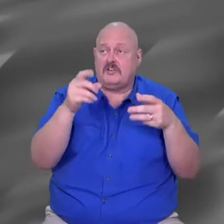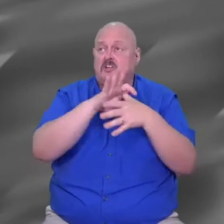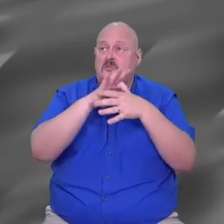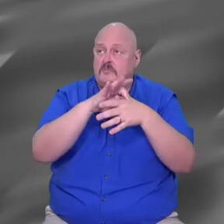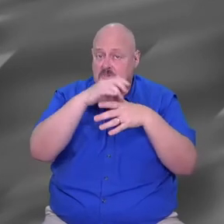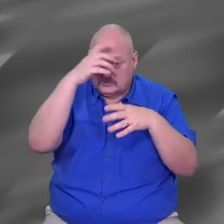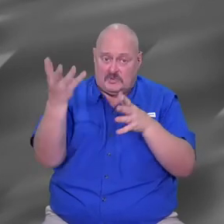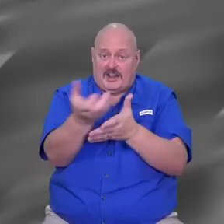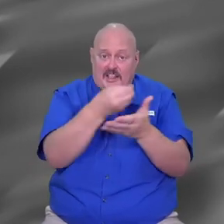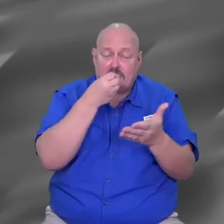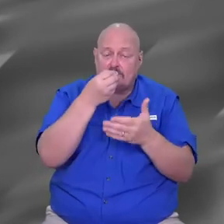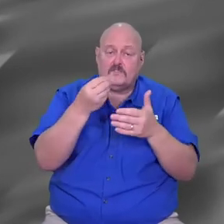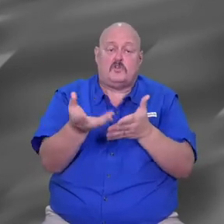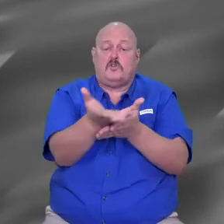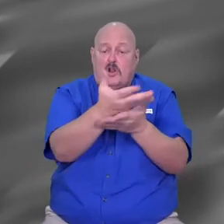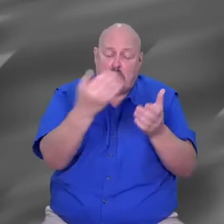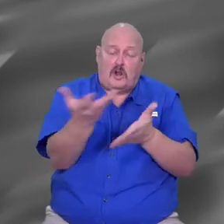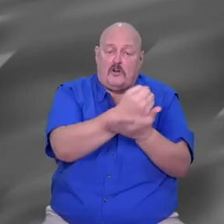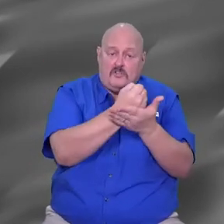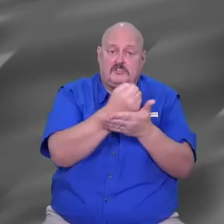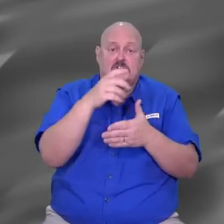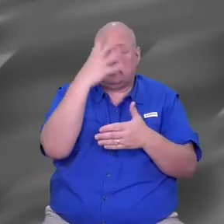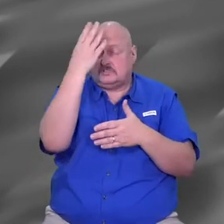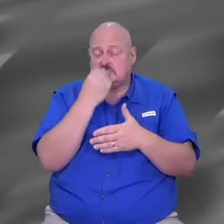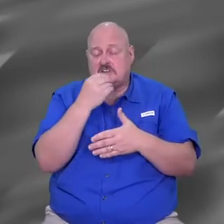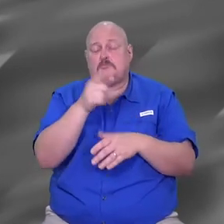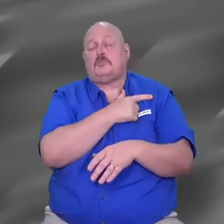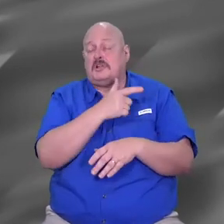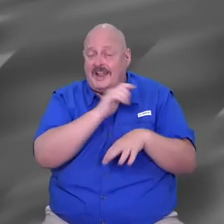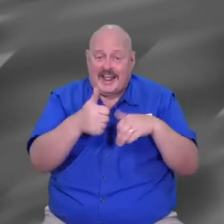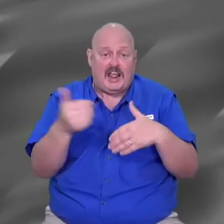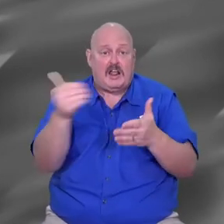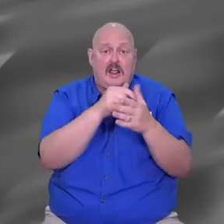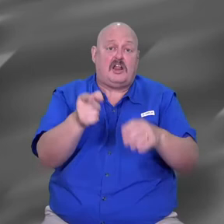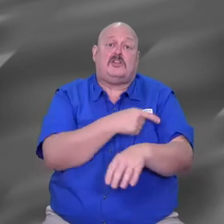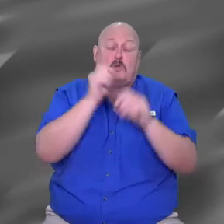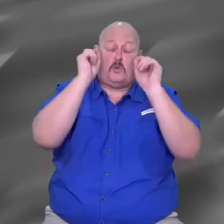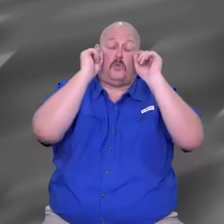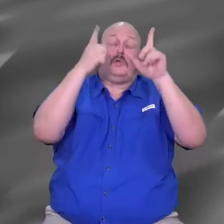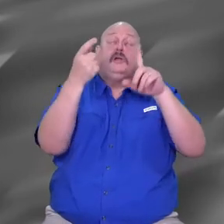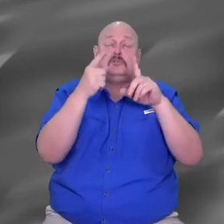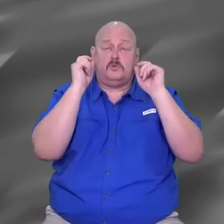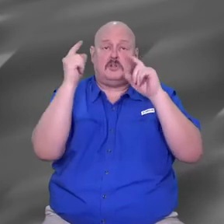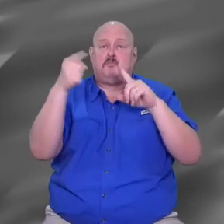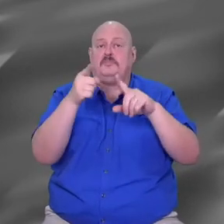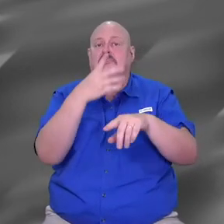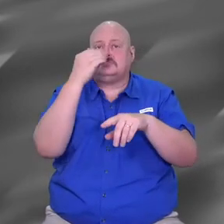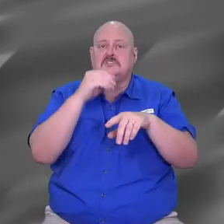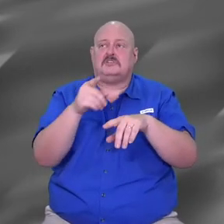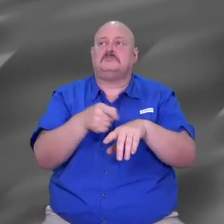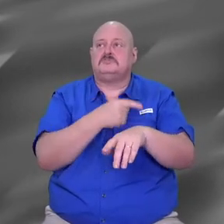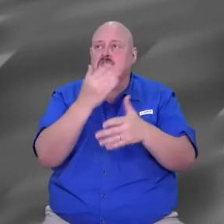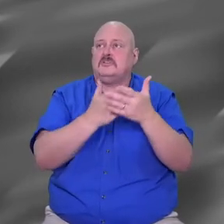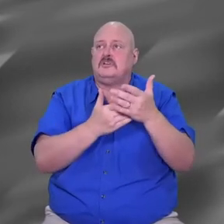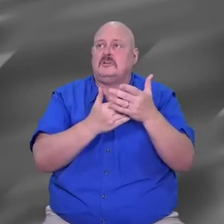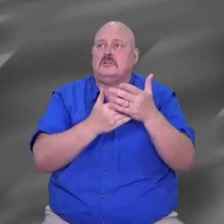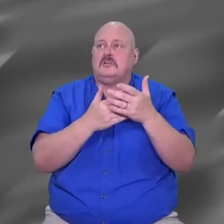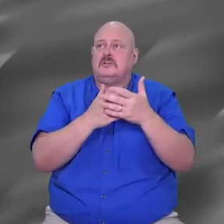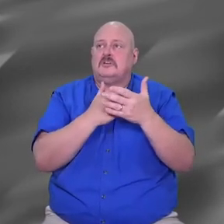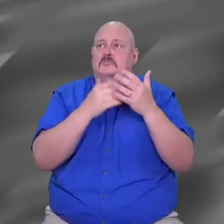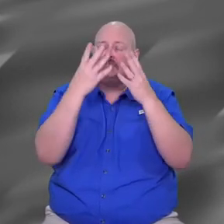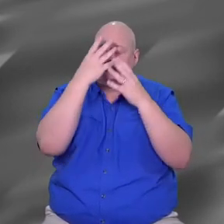and gathereth her food in the harvest. How long wilt thou sleep, O sluggard? How long wilt thou rise out of thy sleep? Yet a little sleep, a little slumber, a little folding of the hands